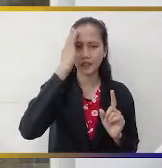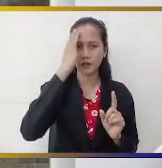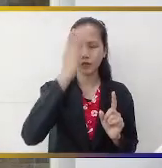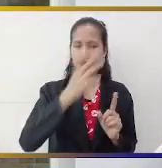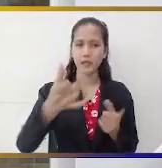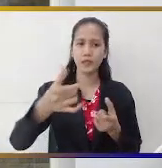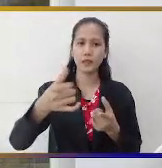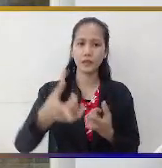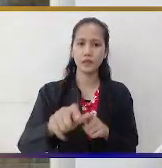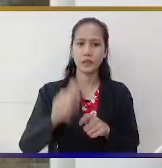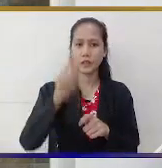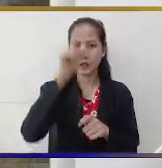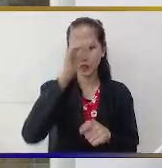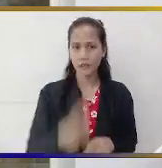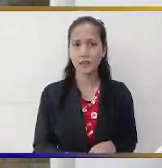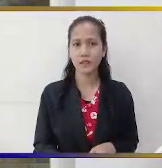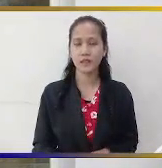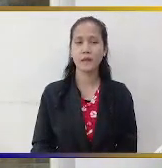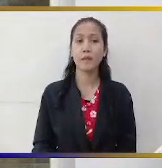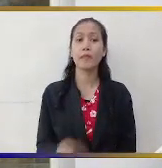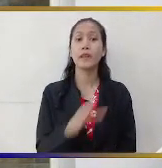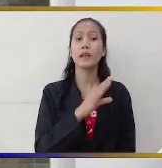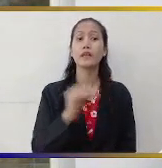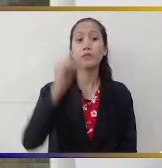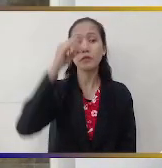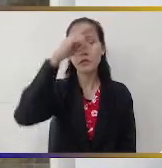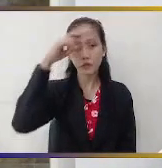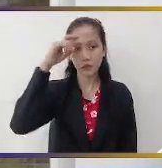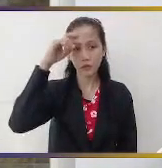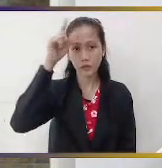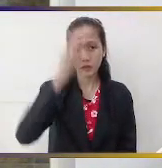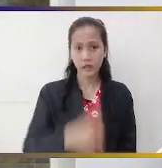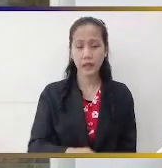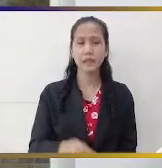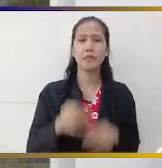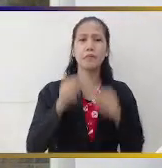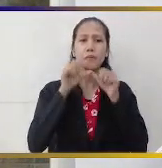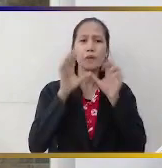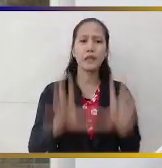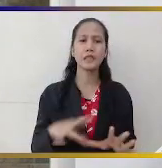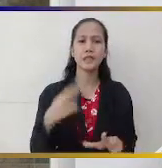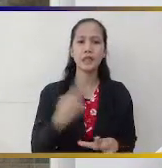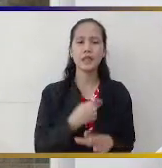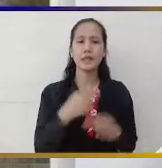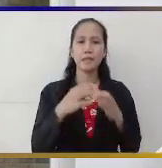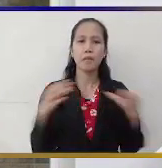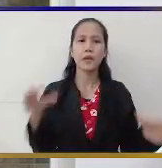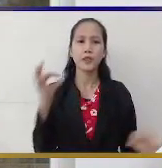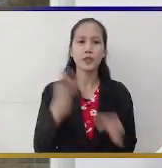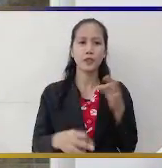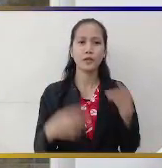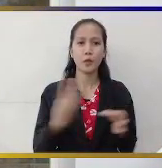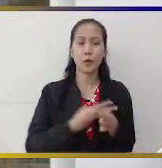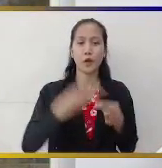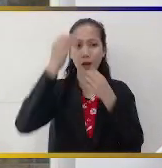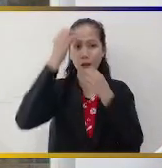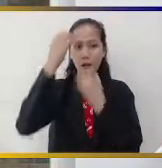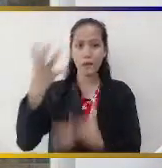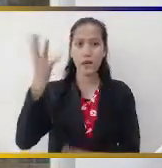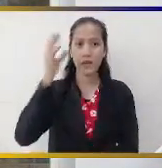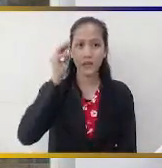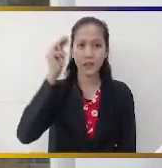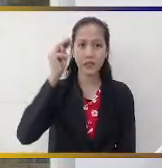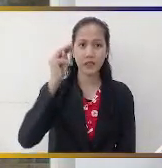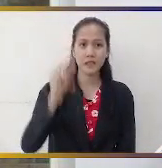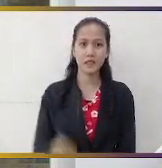it, I know you're going to empower me. You're going to bless me. There's going to be new avenues. There's going to be new plateaus. I'm going to grow as a Christian. I'm going to